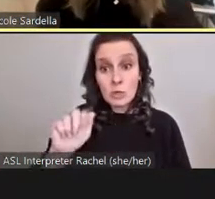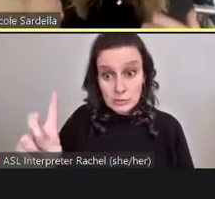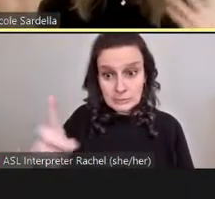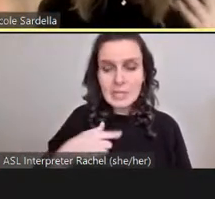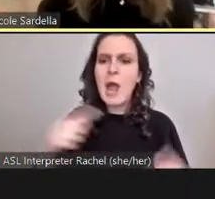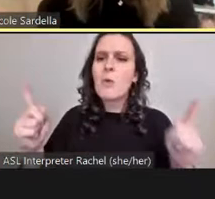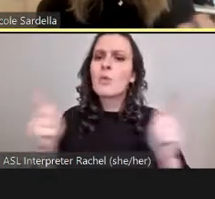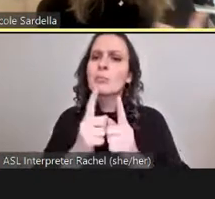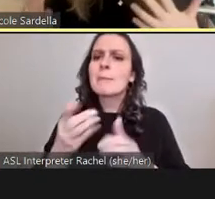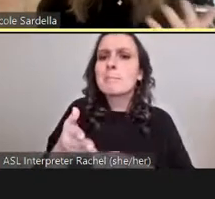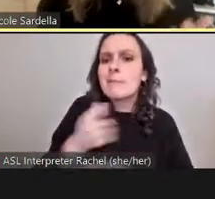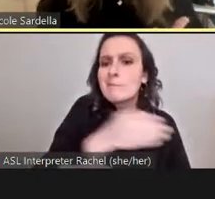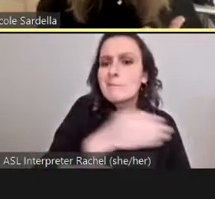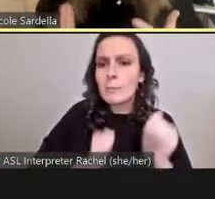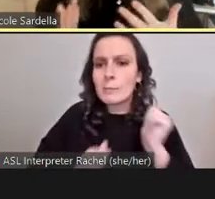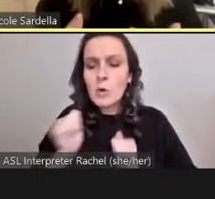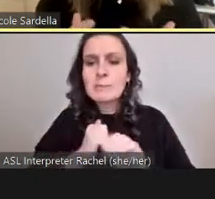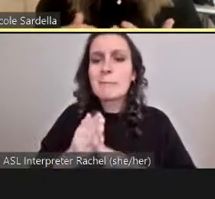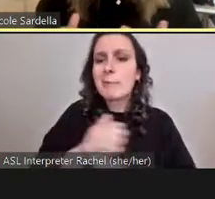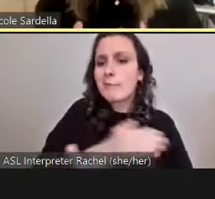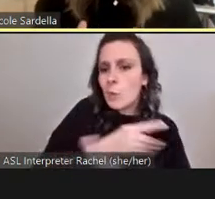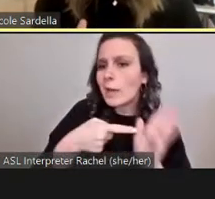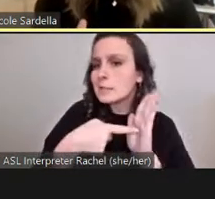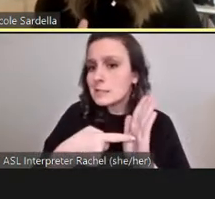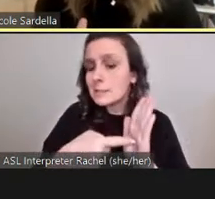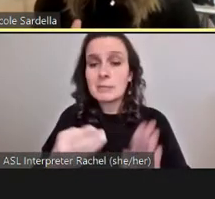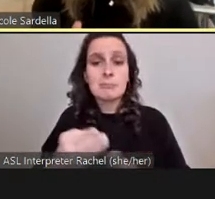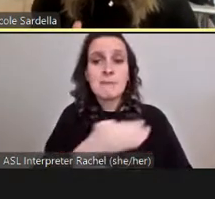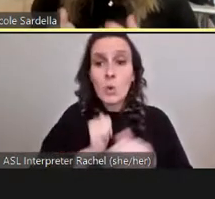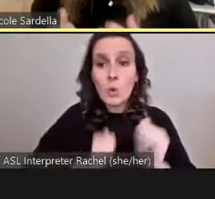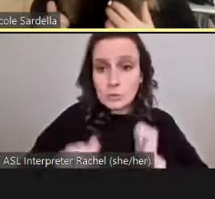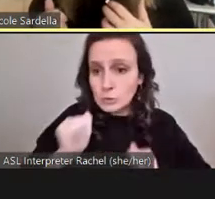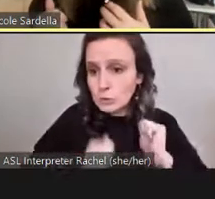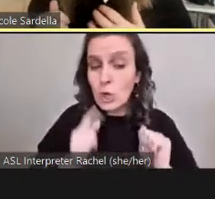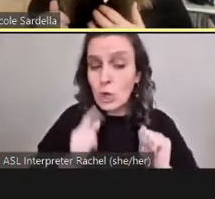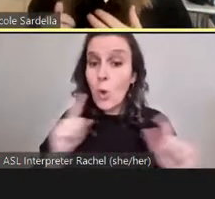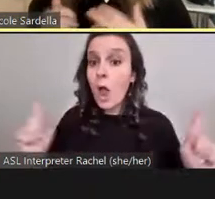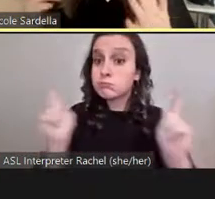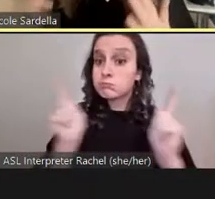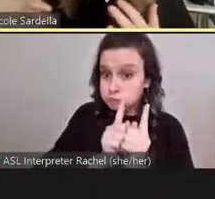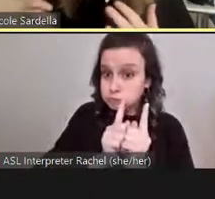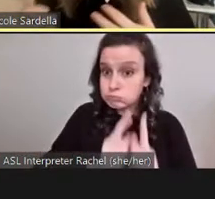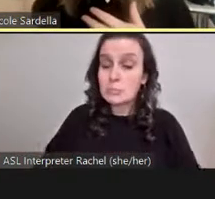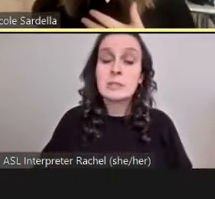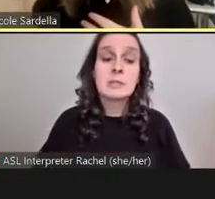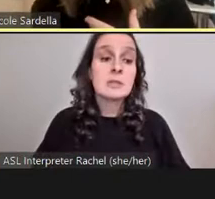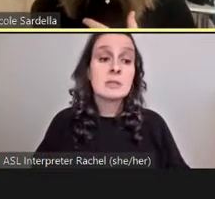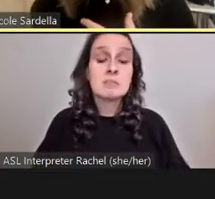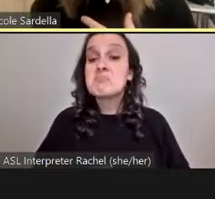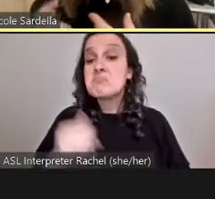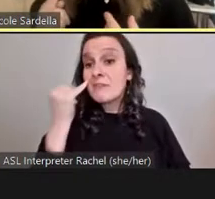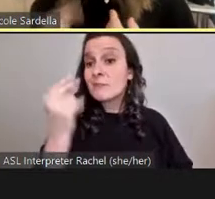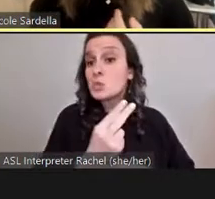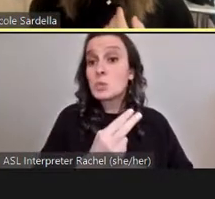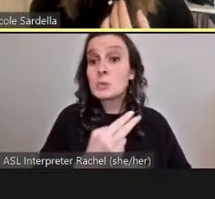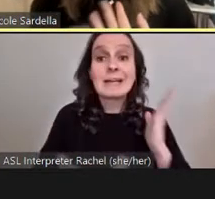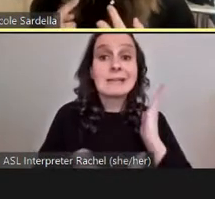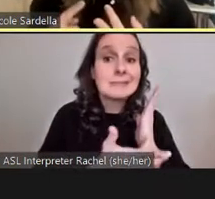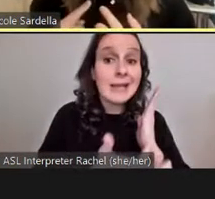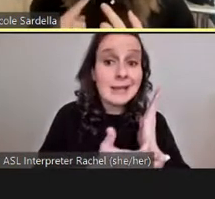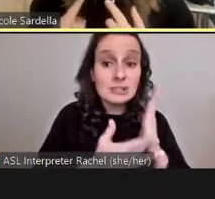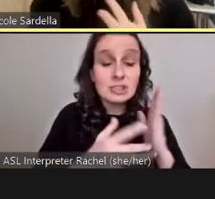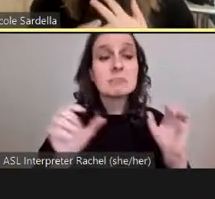or the performance or the exhibit or whatever it may be. If we're using any type of technology, whether it's